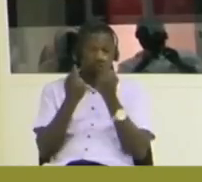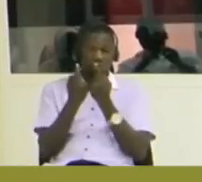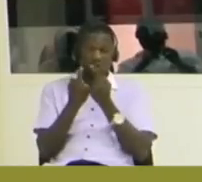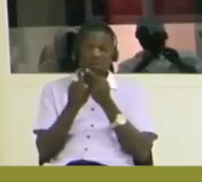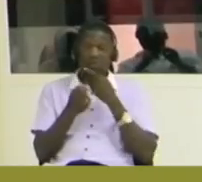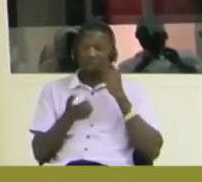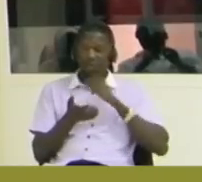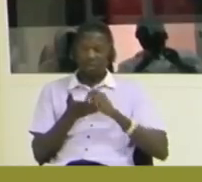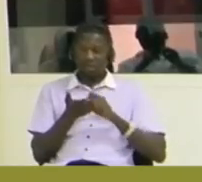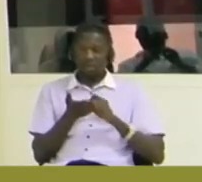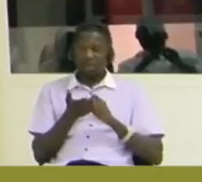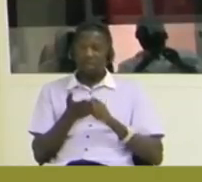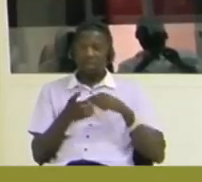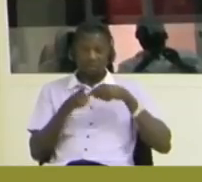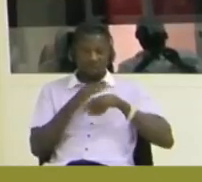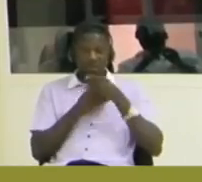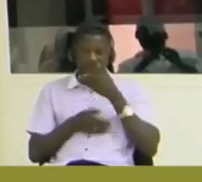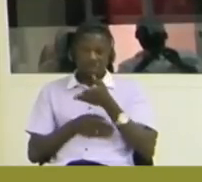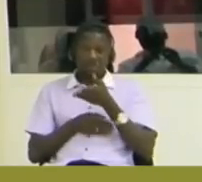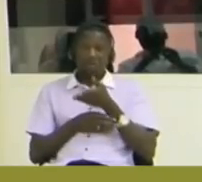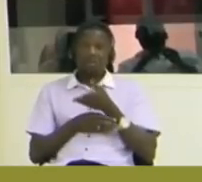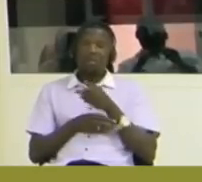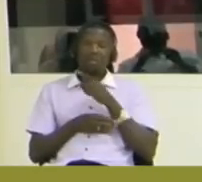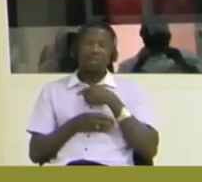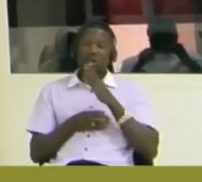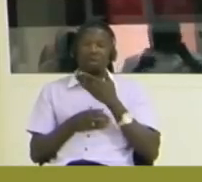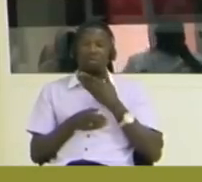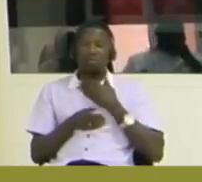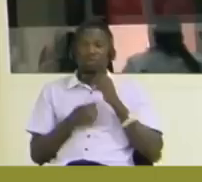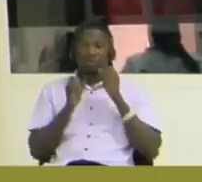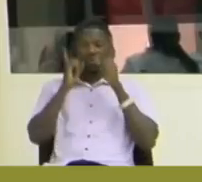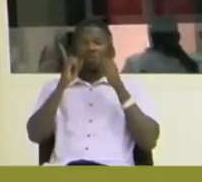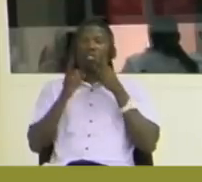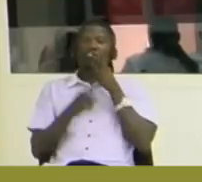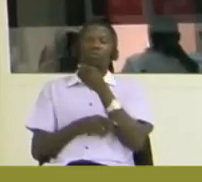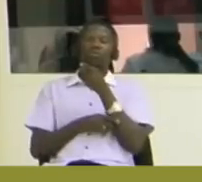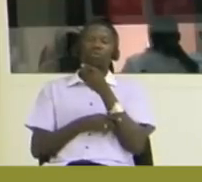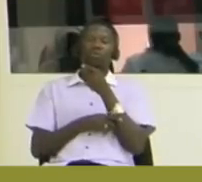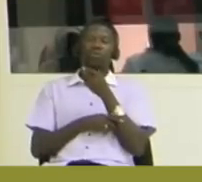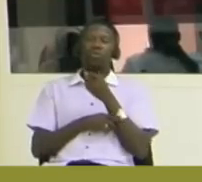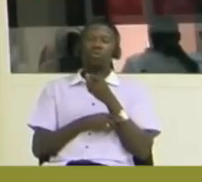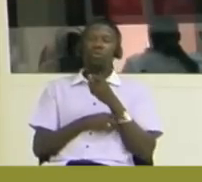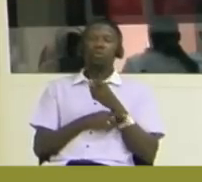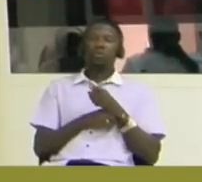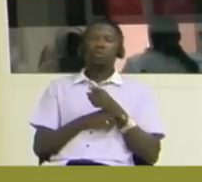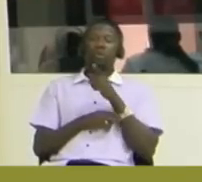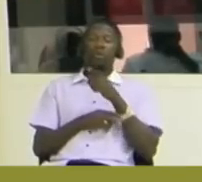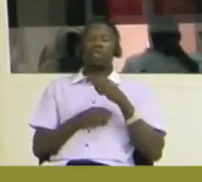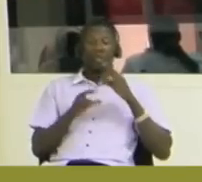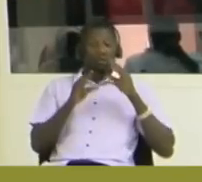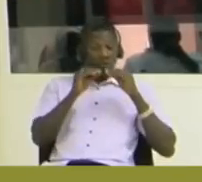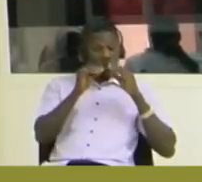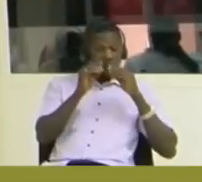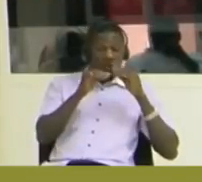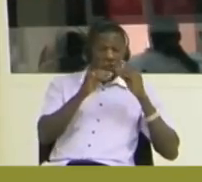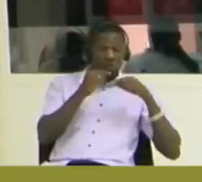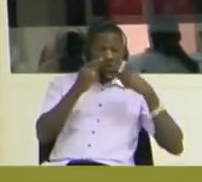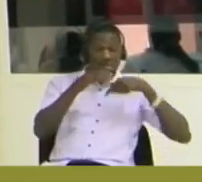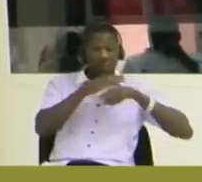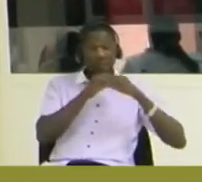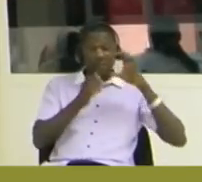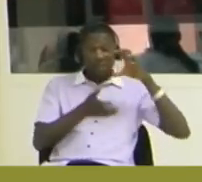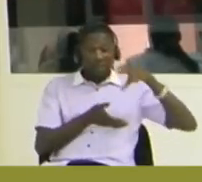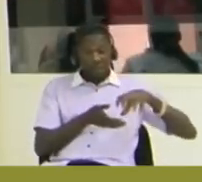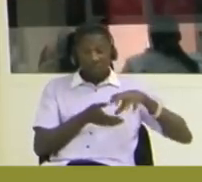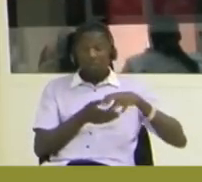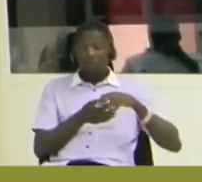be written in it that would have been a surprise to you. The rumor in town